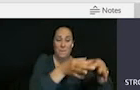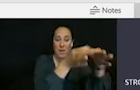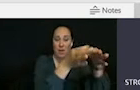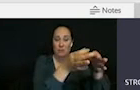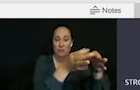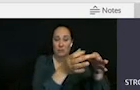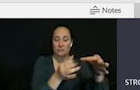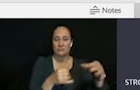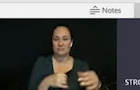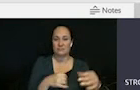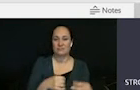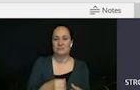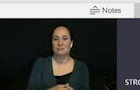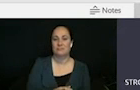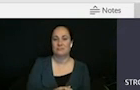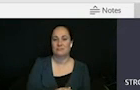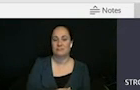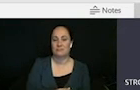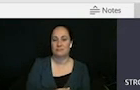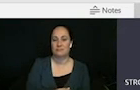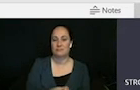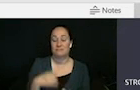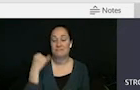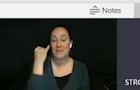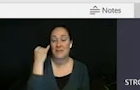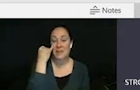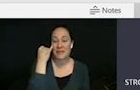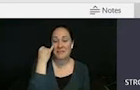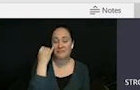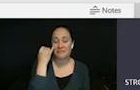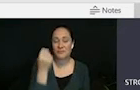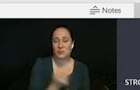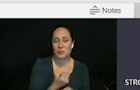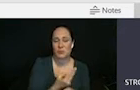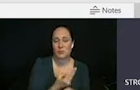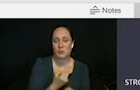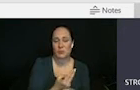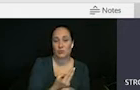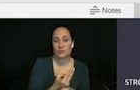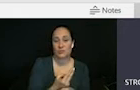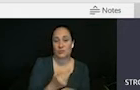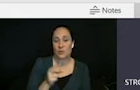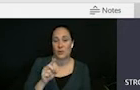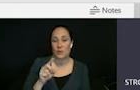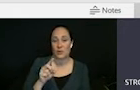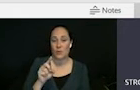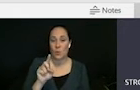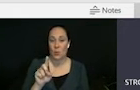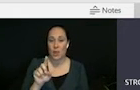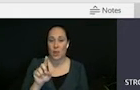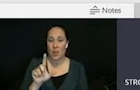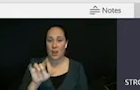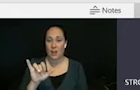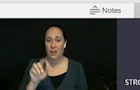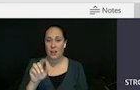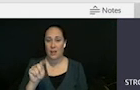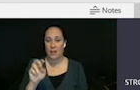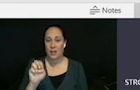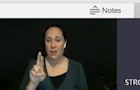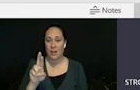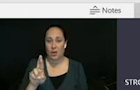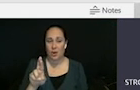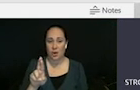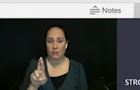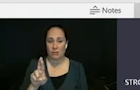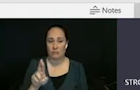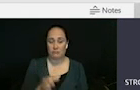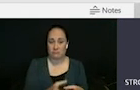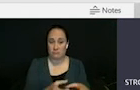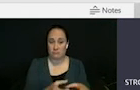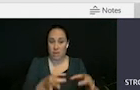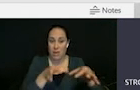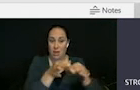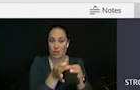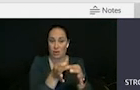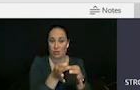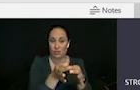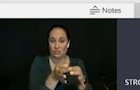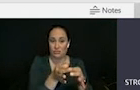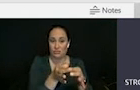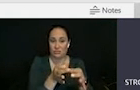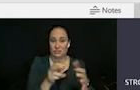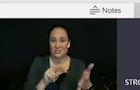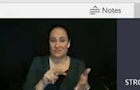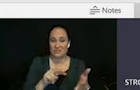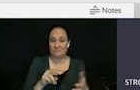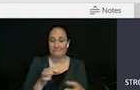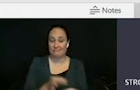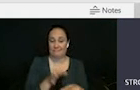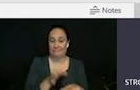little 1 liter club soda tonic bottle instead of the full 2 to 3 liter